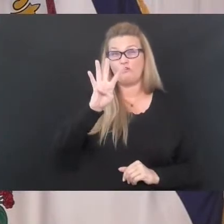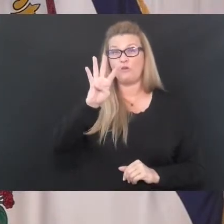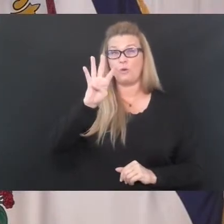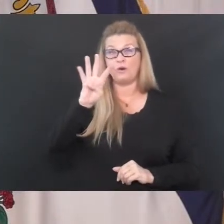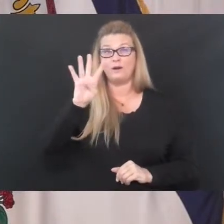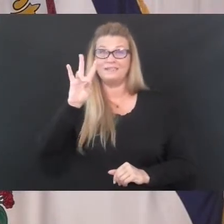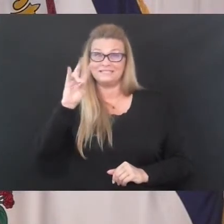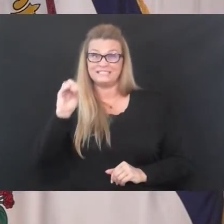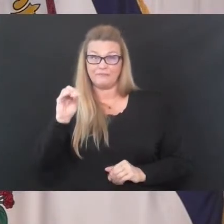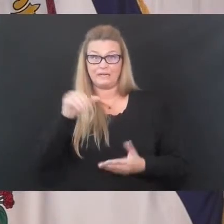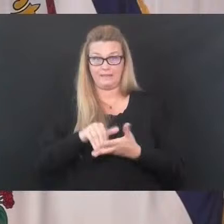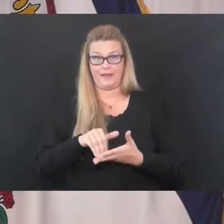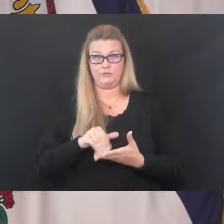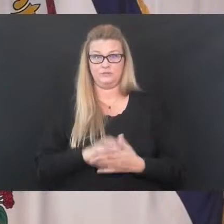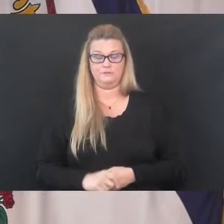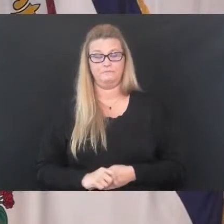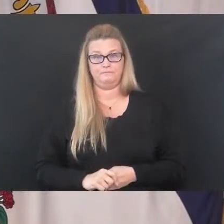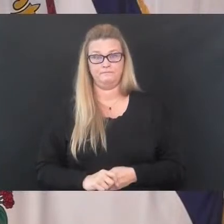1,470,000.